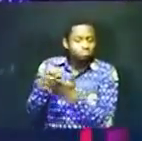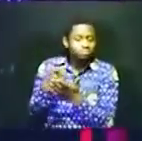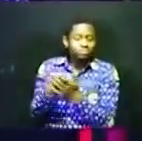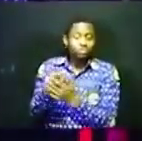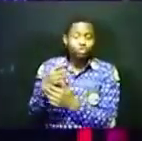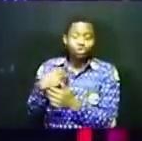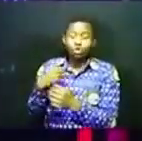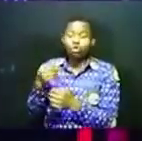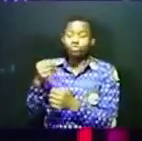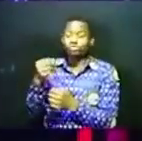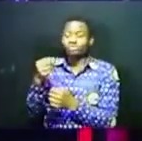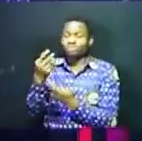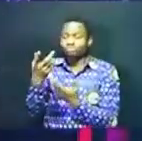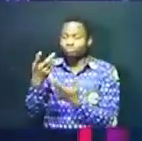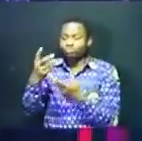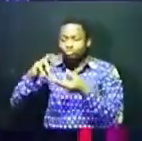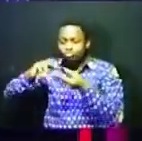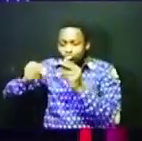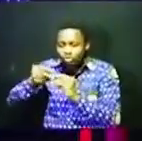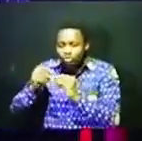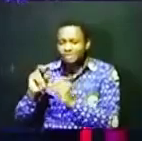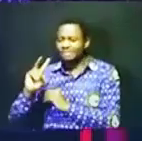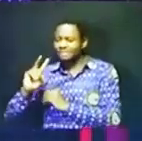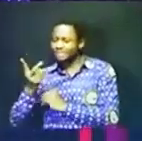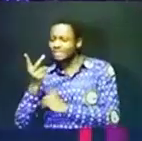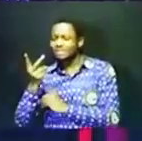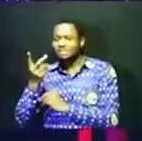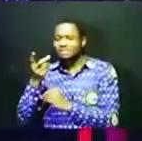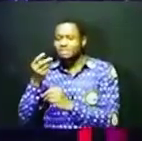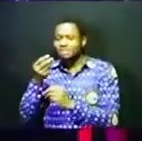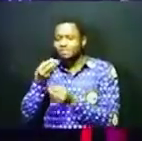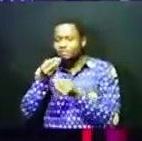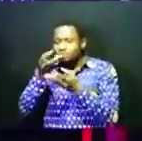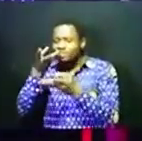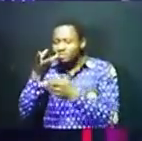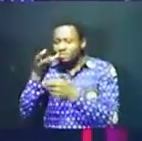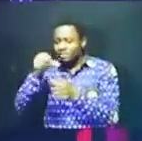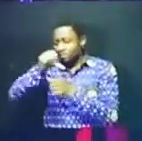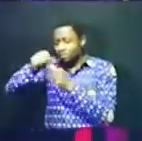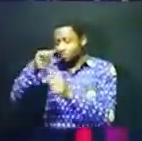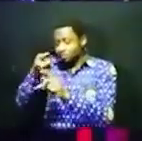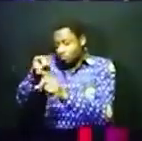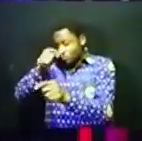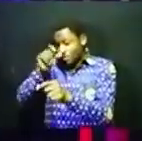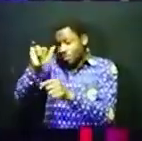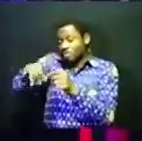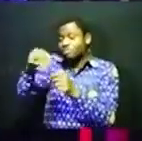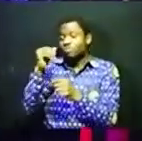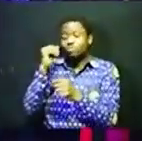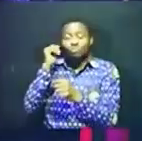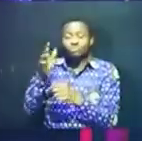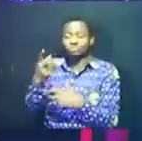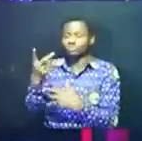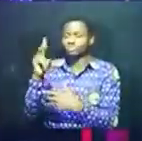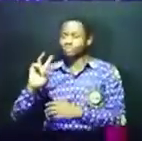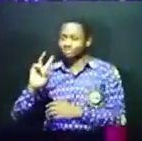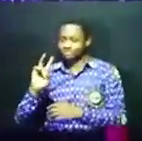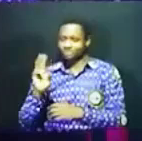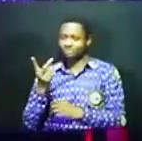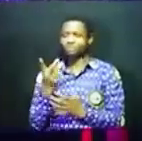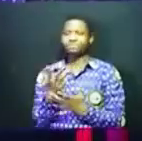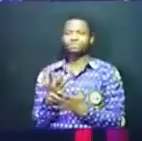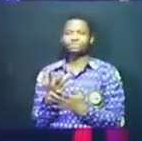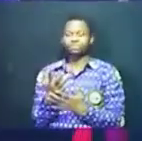yedida senede no ewie no yepese ye koso ewo sankitanu dia na abaya no ene suaponi peni no edino.